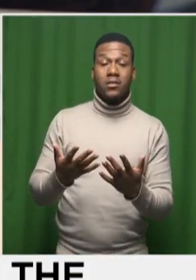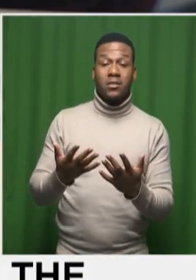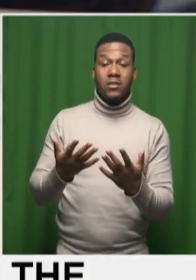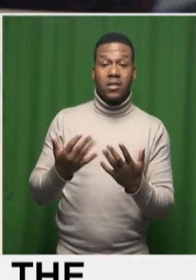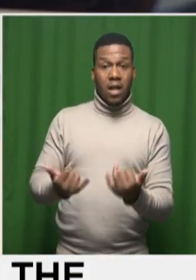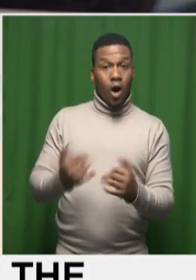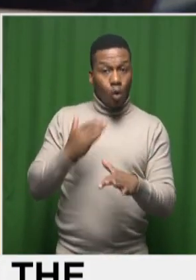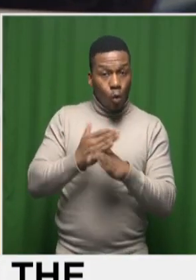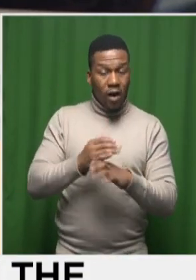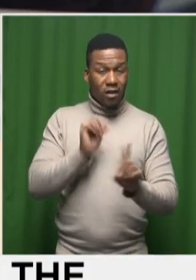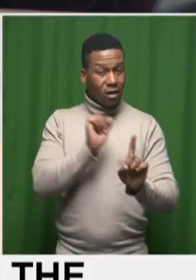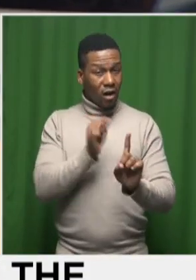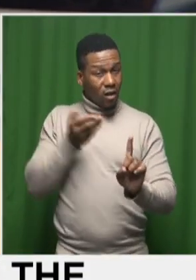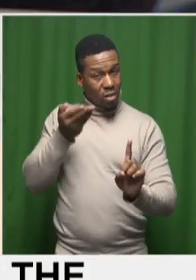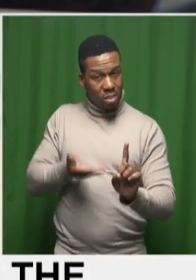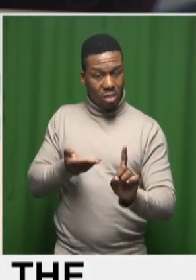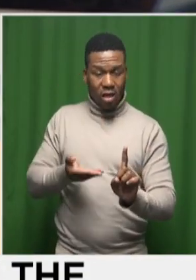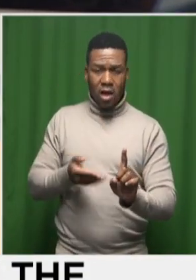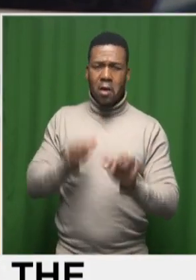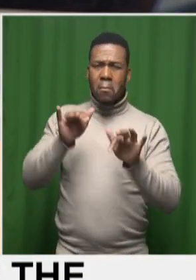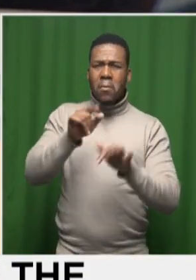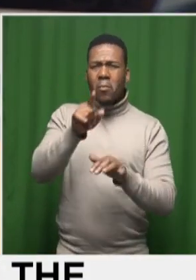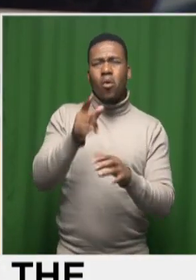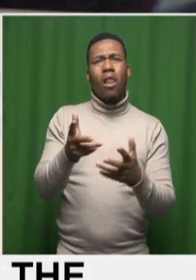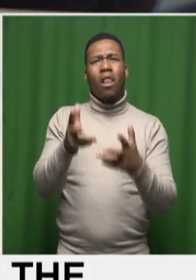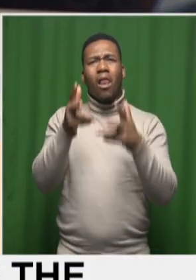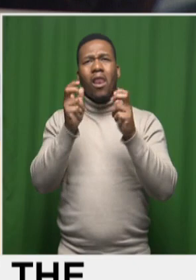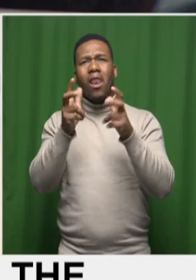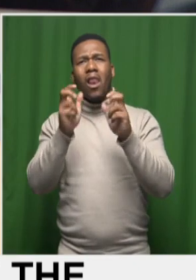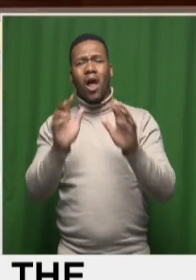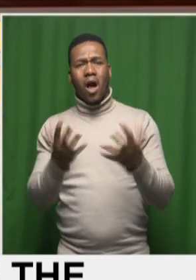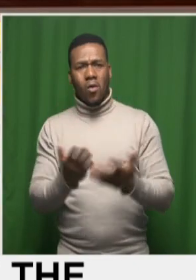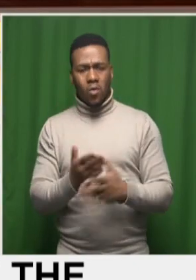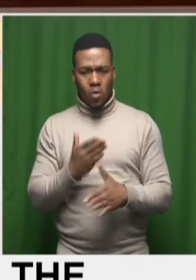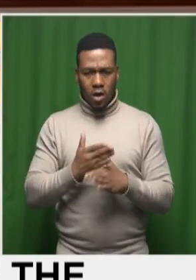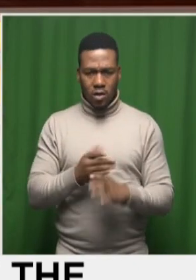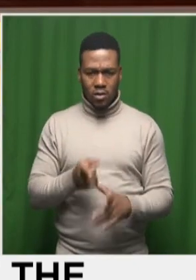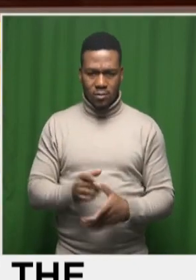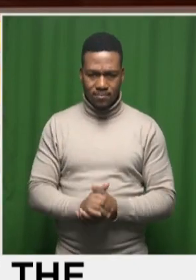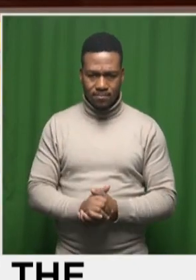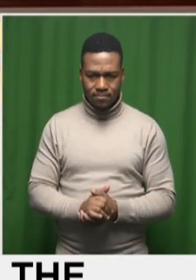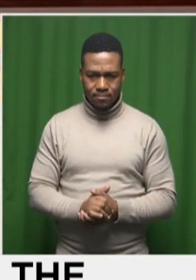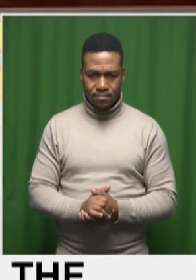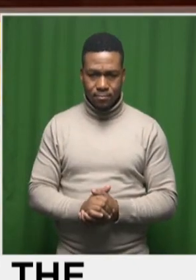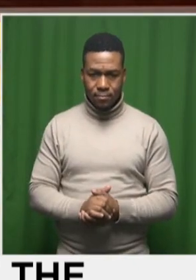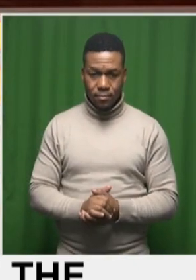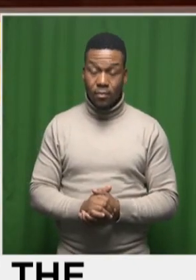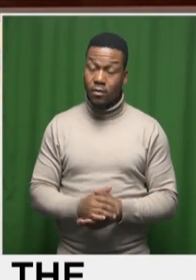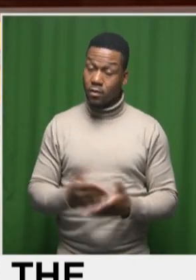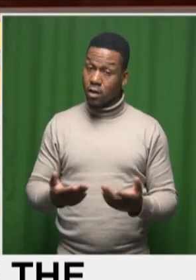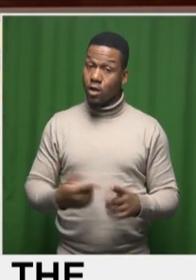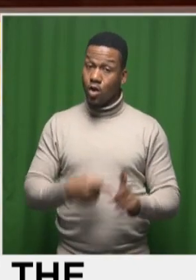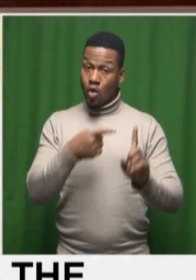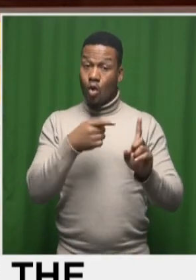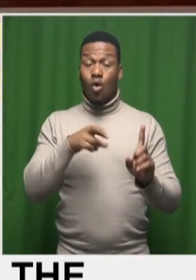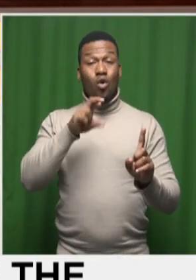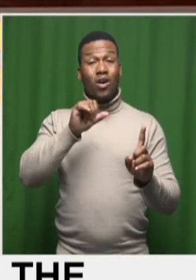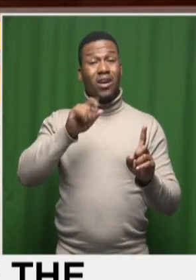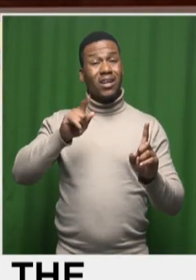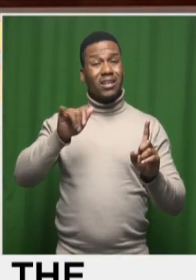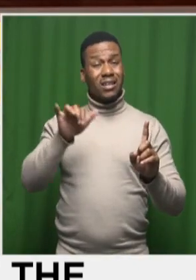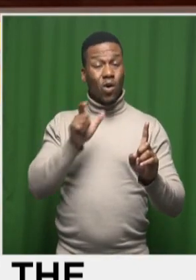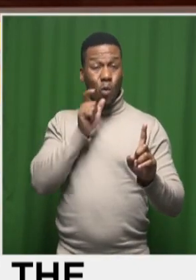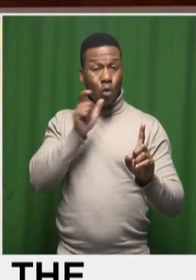posthumously? So how do you think people will receive this particular project? Well, I think as Ricky's words were very powerful, right?